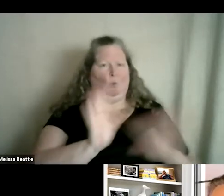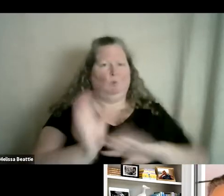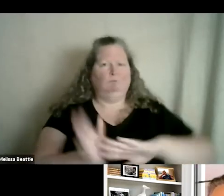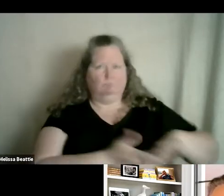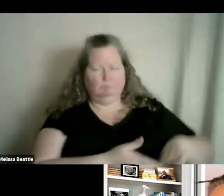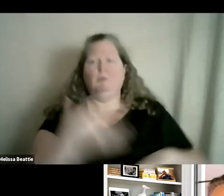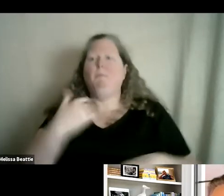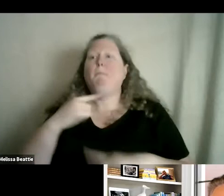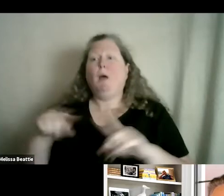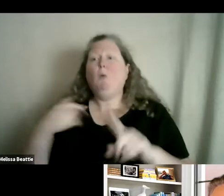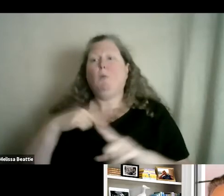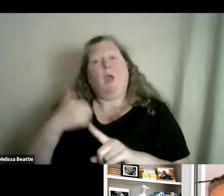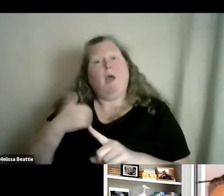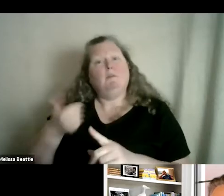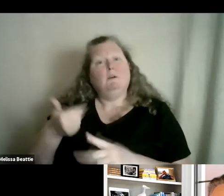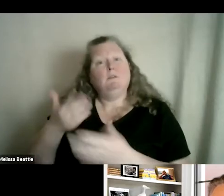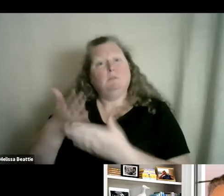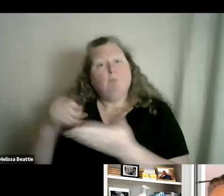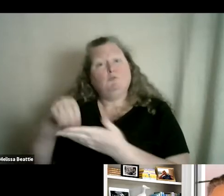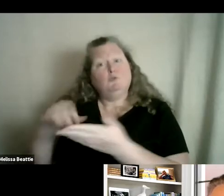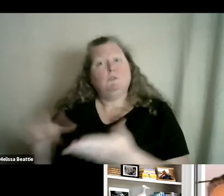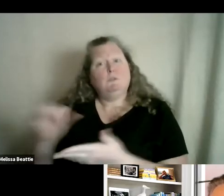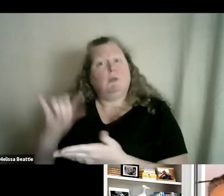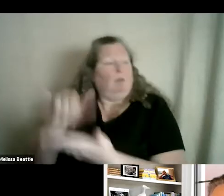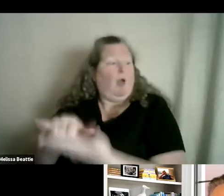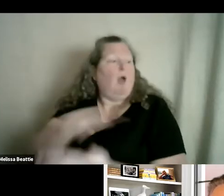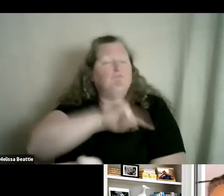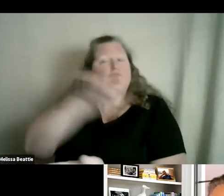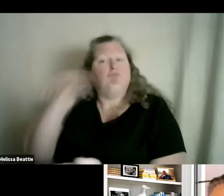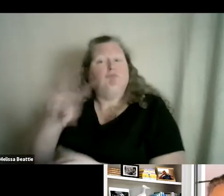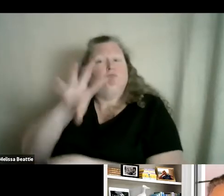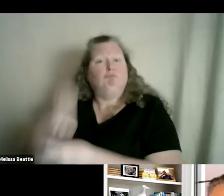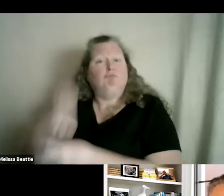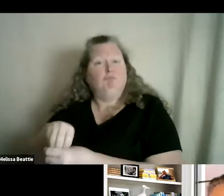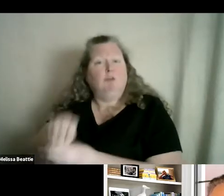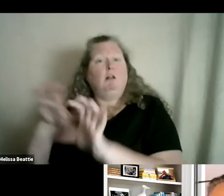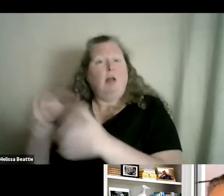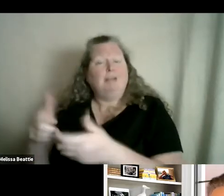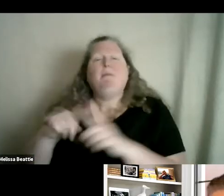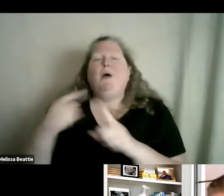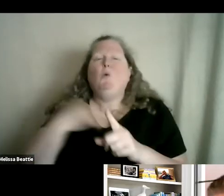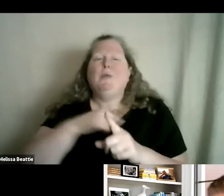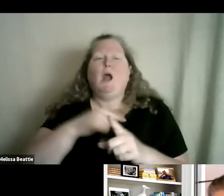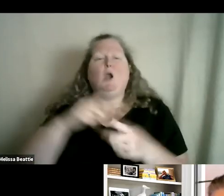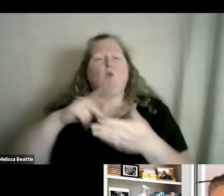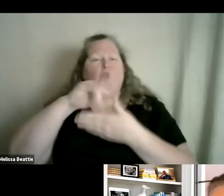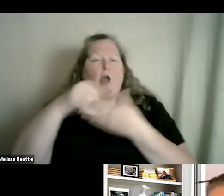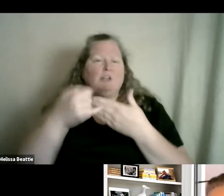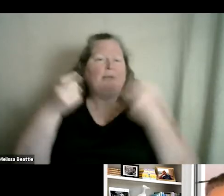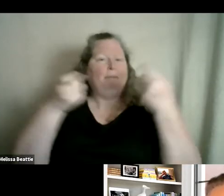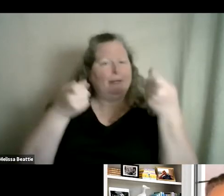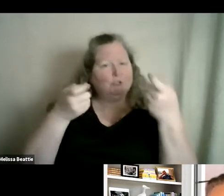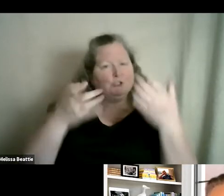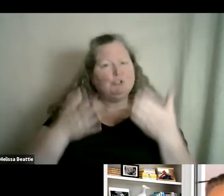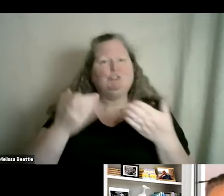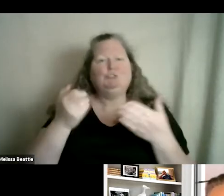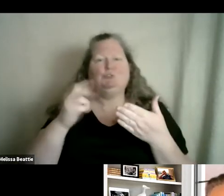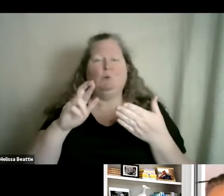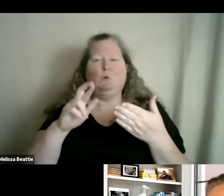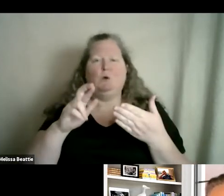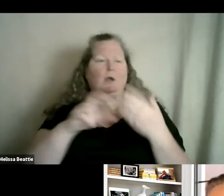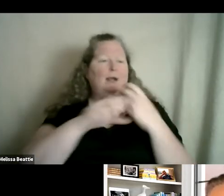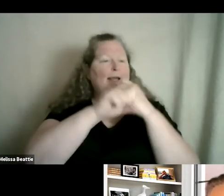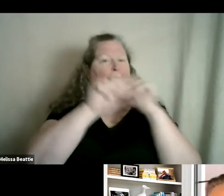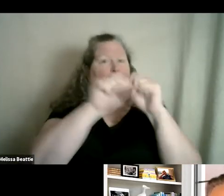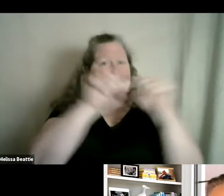those in the class. That said, we are project managers, we are business students, we see that we are systems thinkers, we